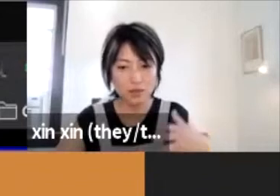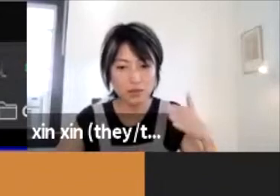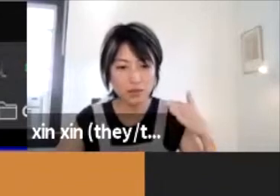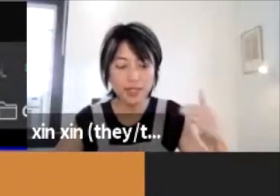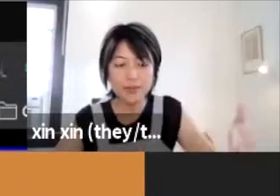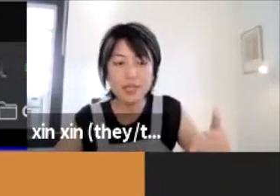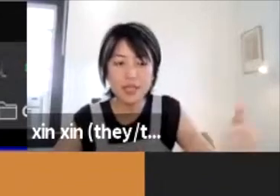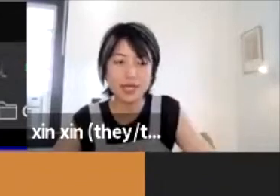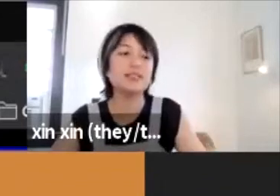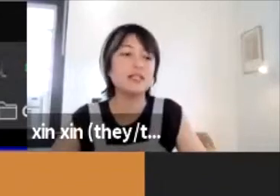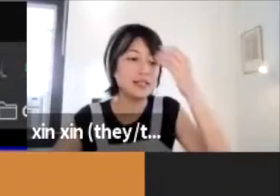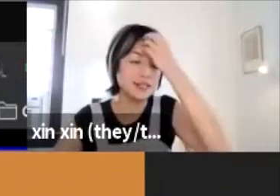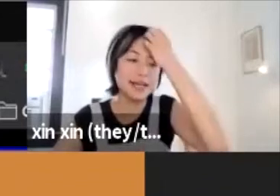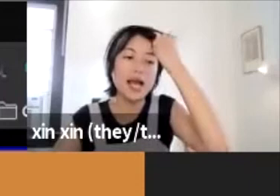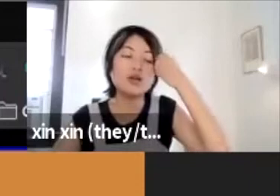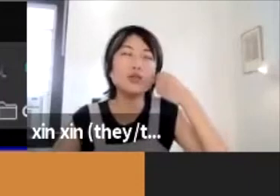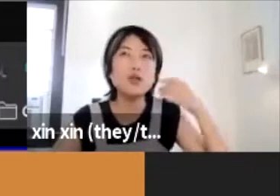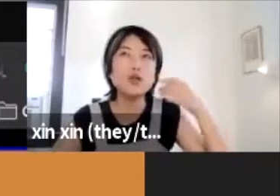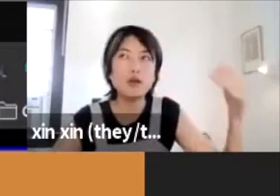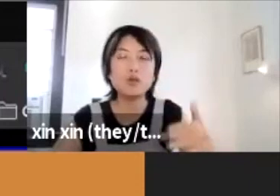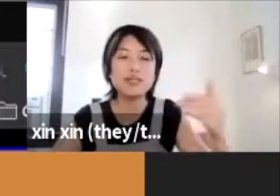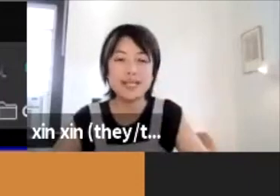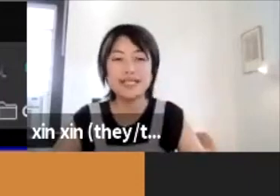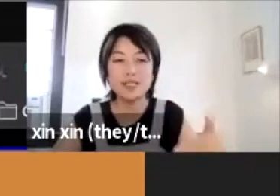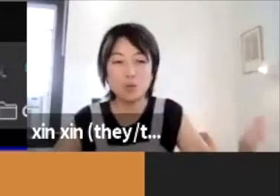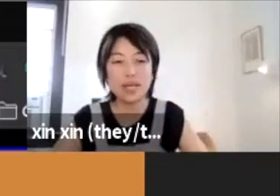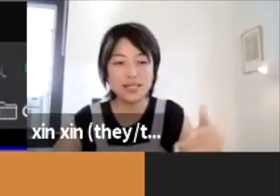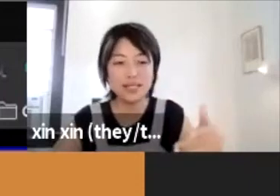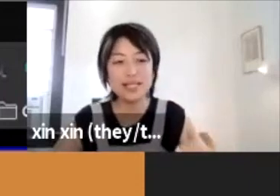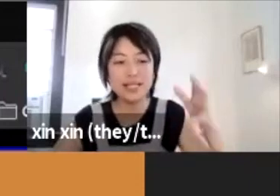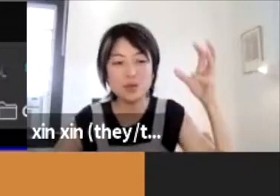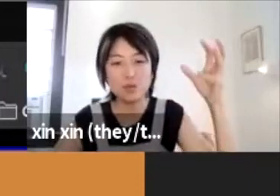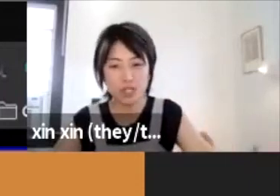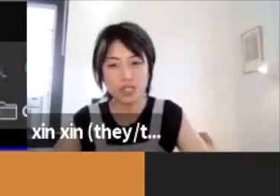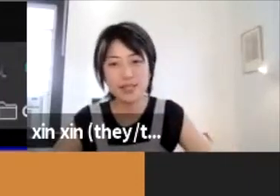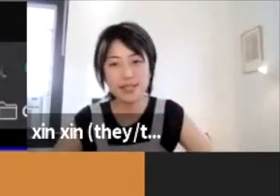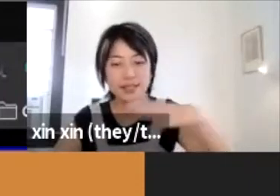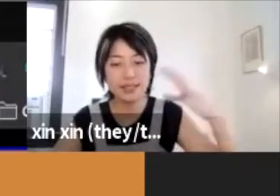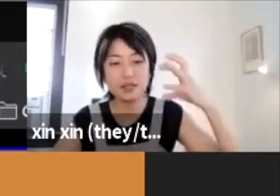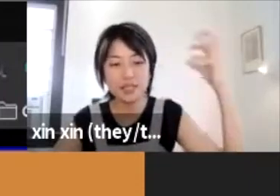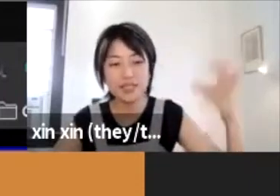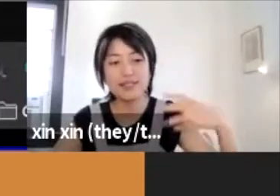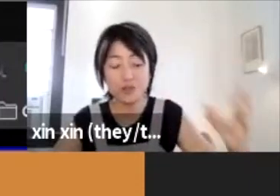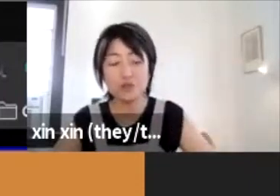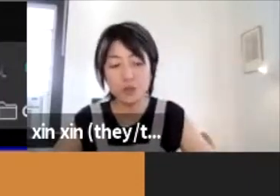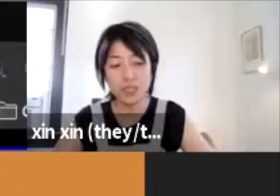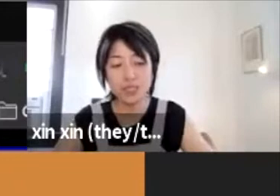So a lot of thinking behind this is like, how do we represent the way data works and how data is